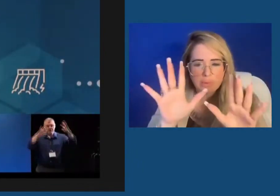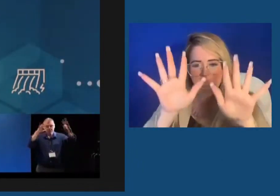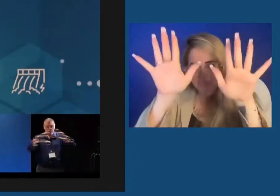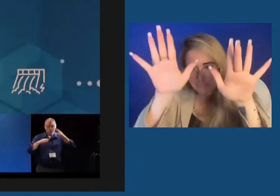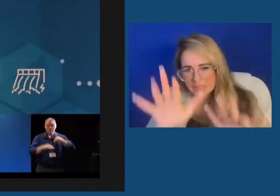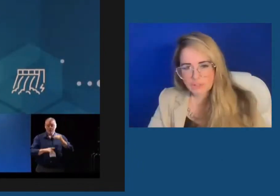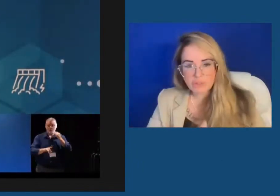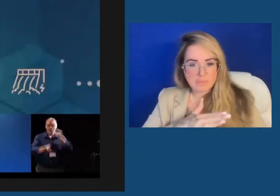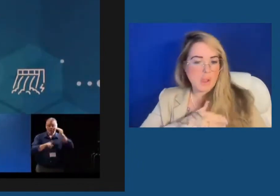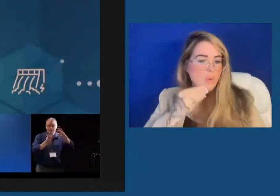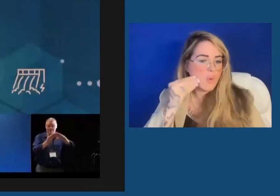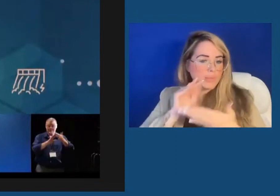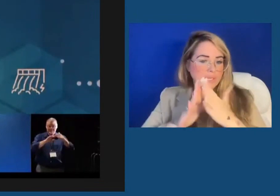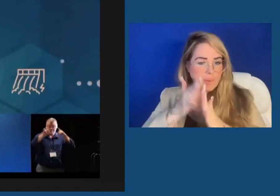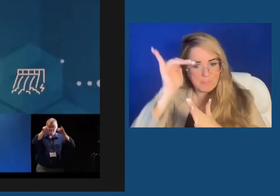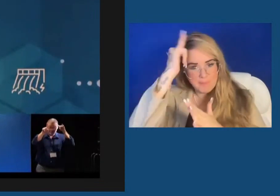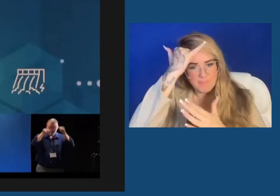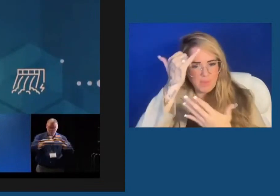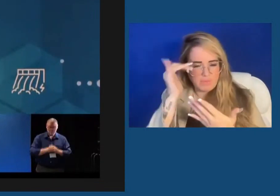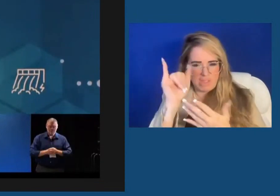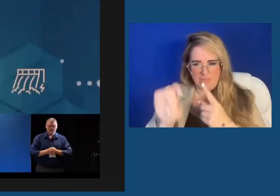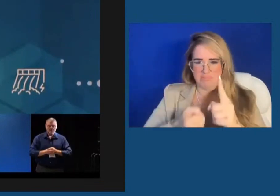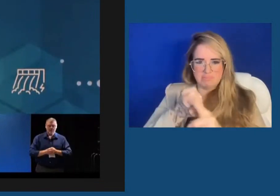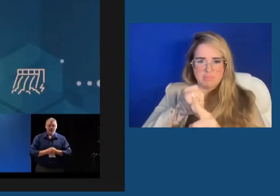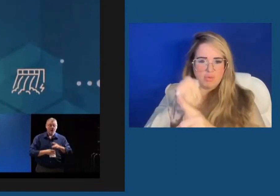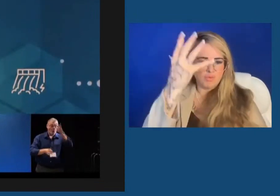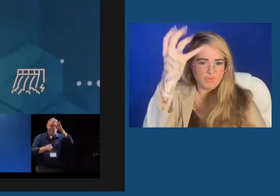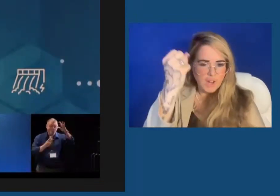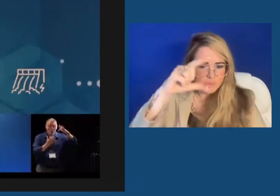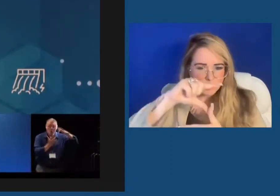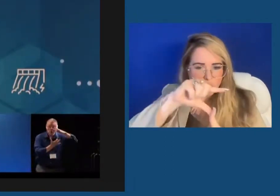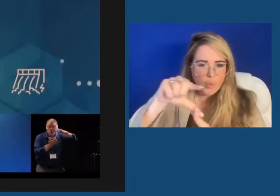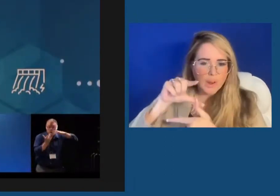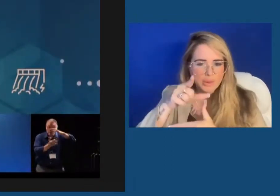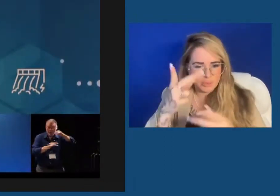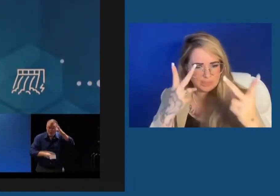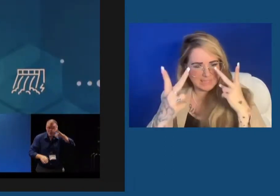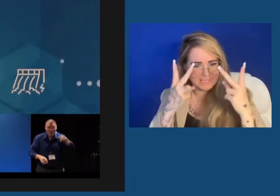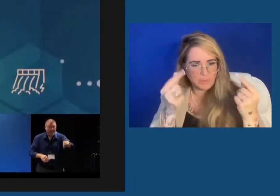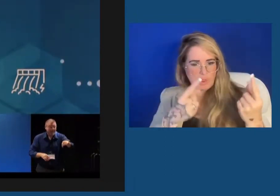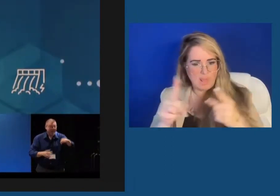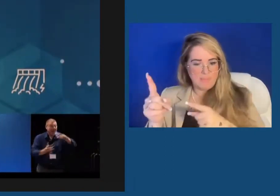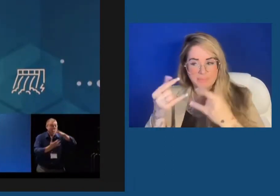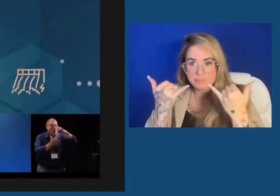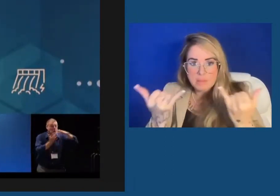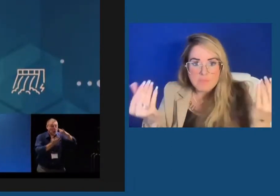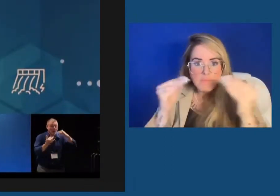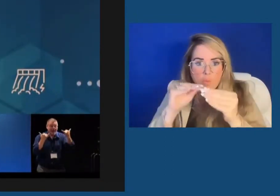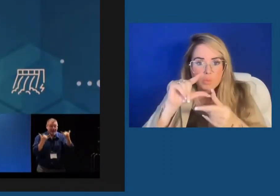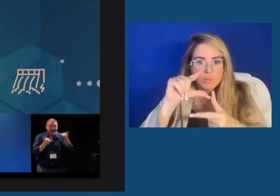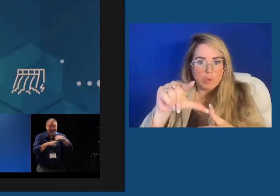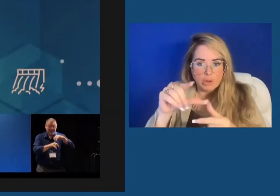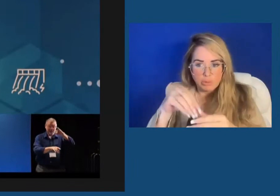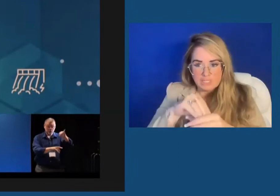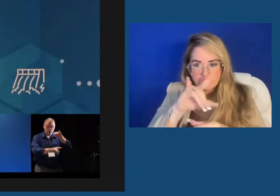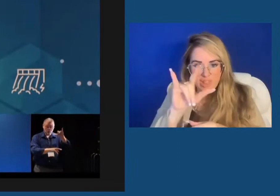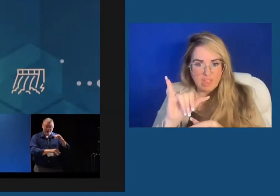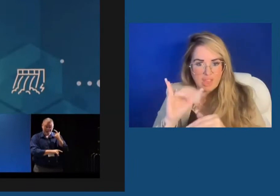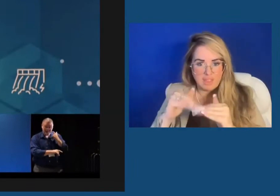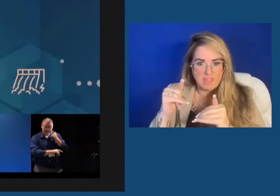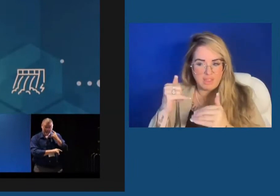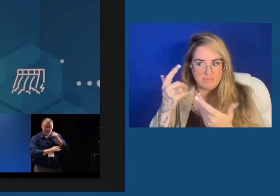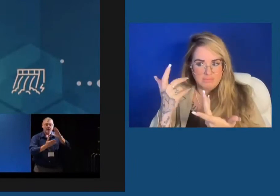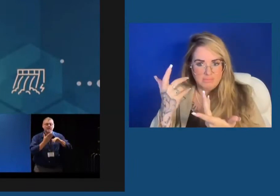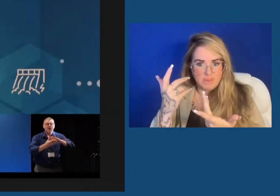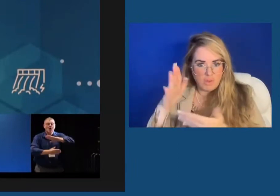hometown of Buffalo, record tornadoes. Do you know this? There are more tornadoes in New York in July than